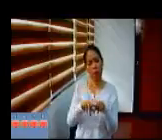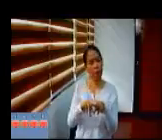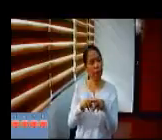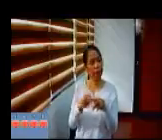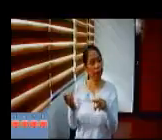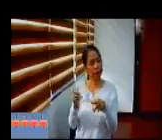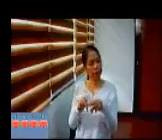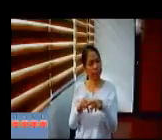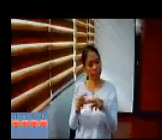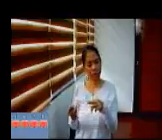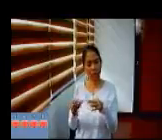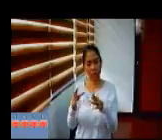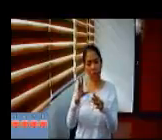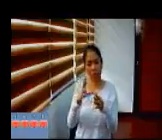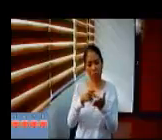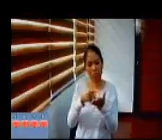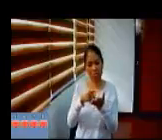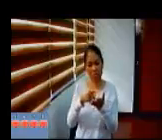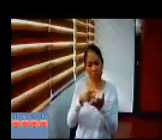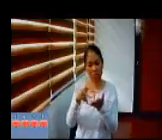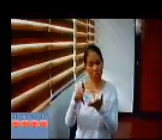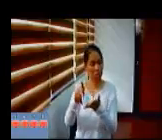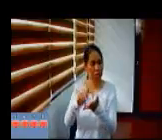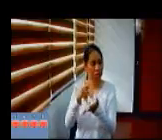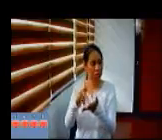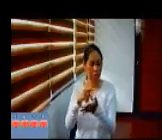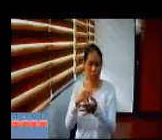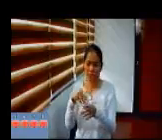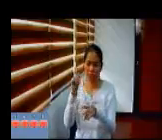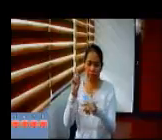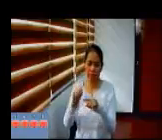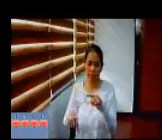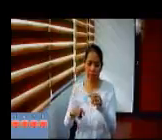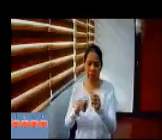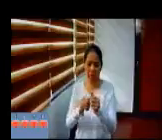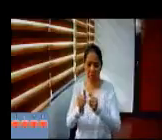their cost, and this will make them uncompetitive.